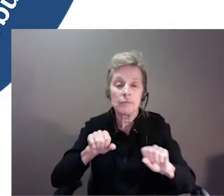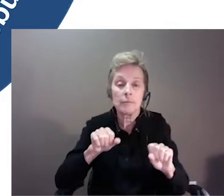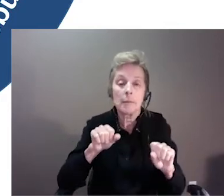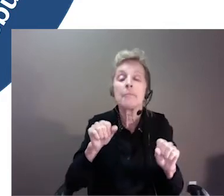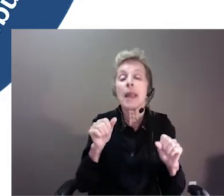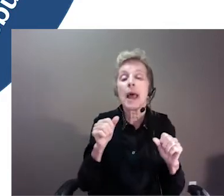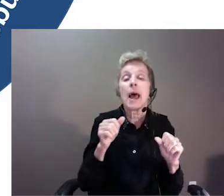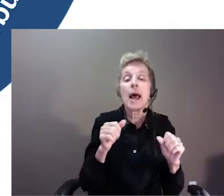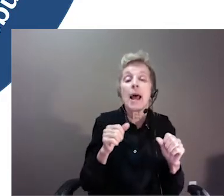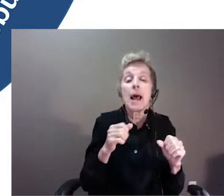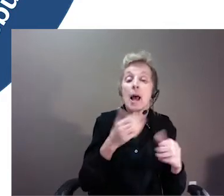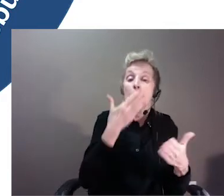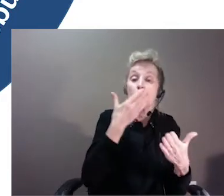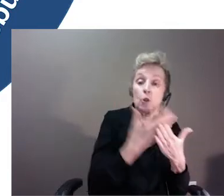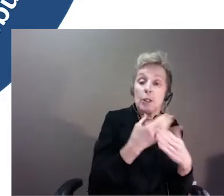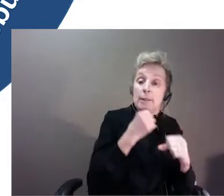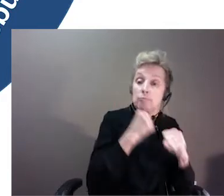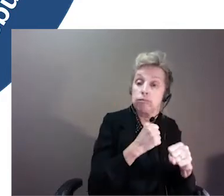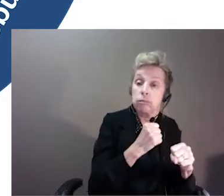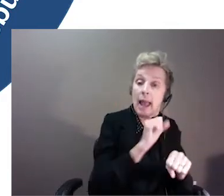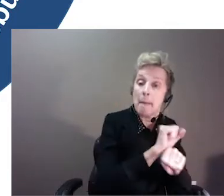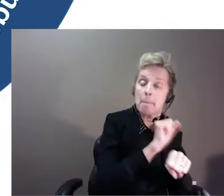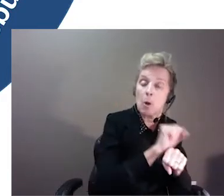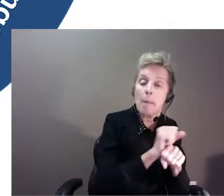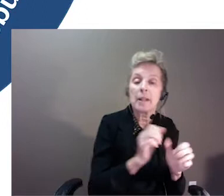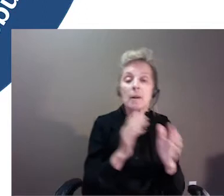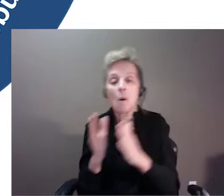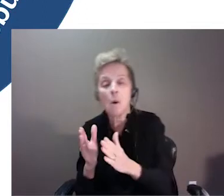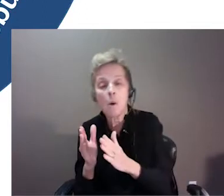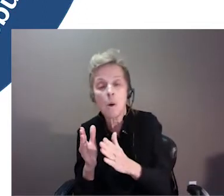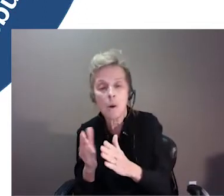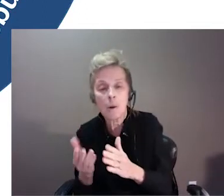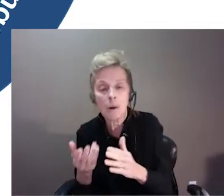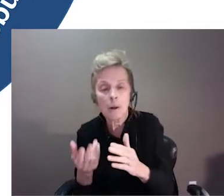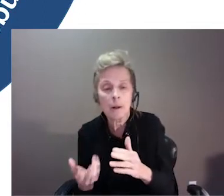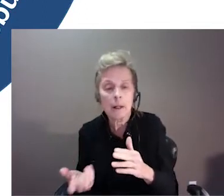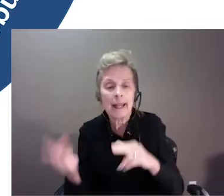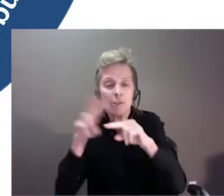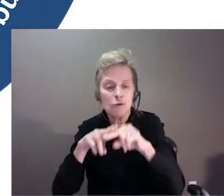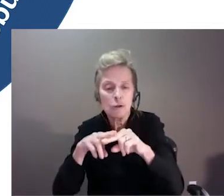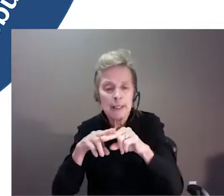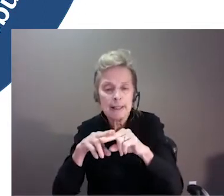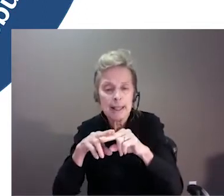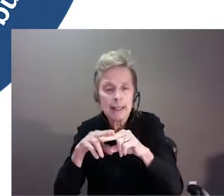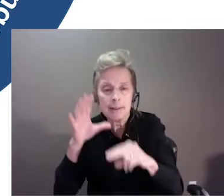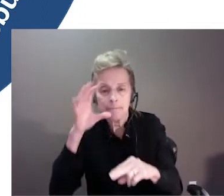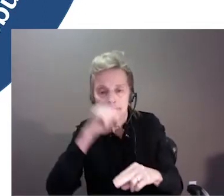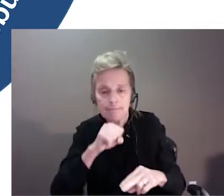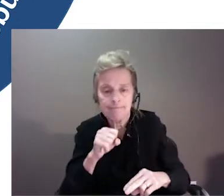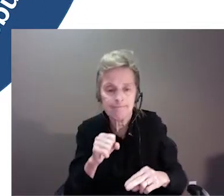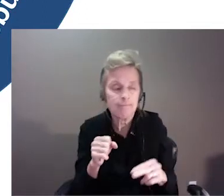between secure employment and increasing gig work perpetuates the digital divide and income divide. People in